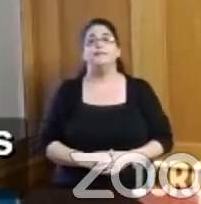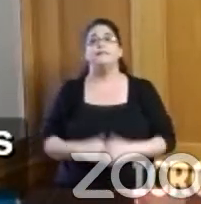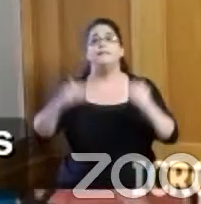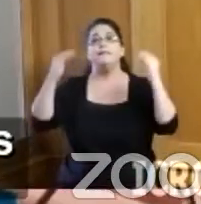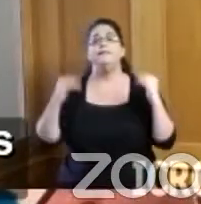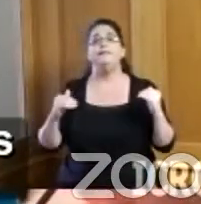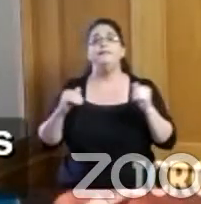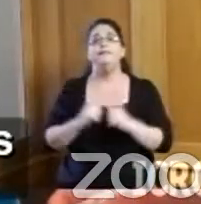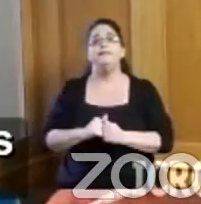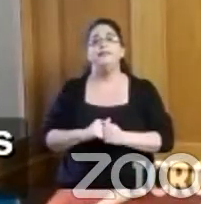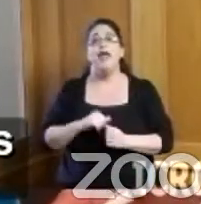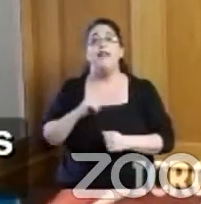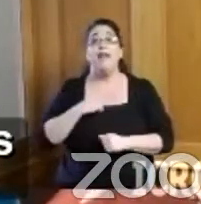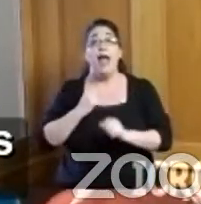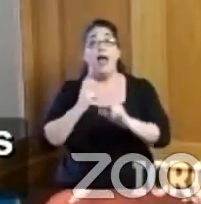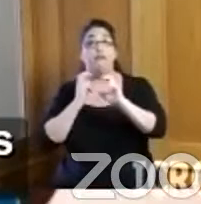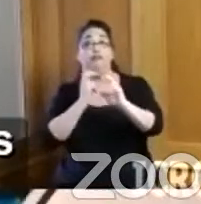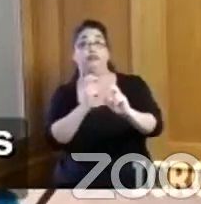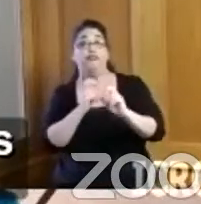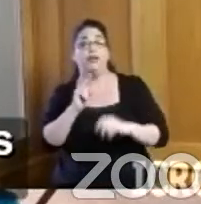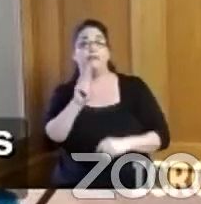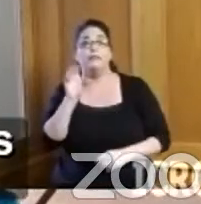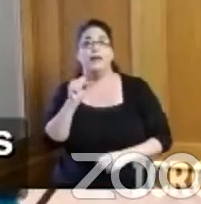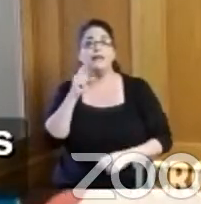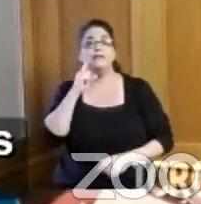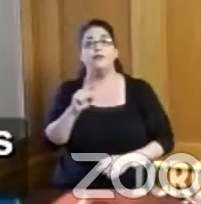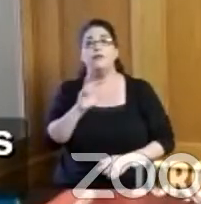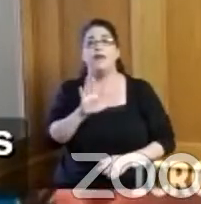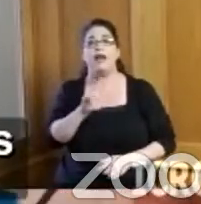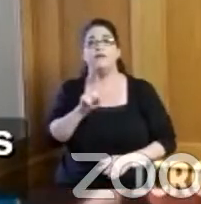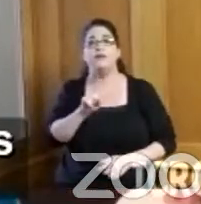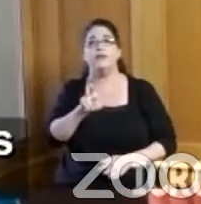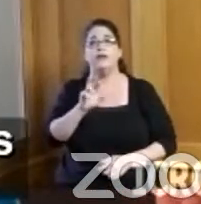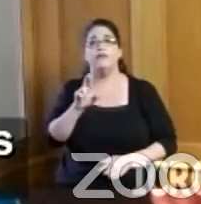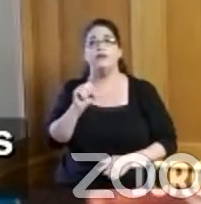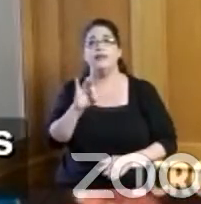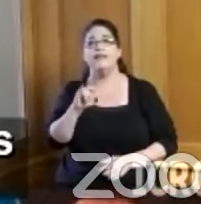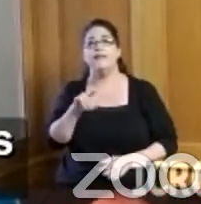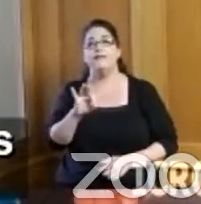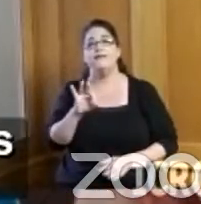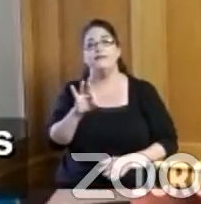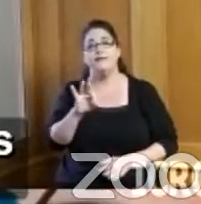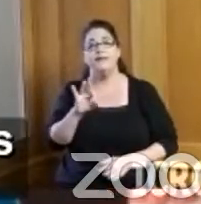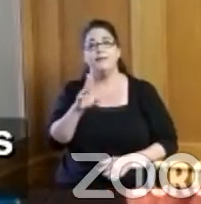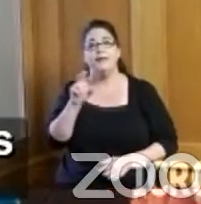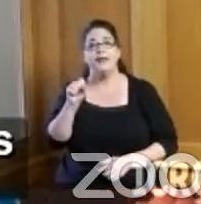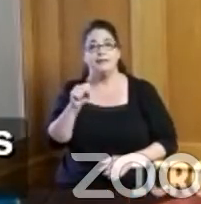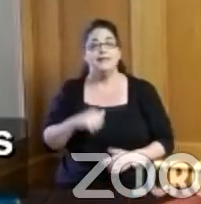513 relief bus, and that has rolled out. We started with